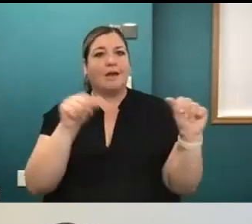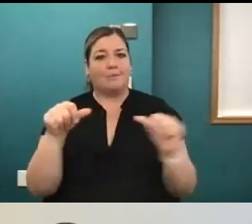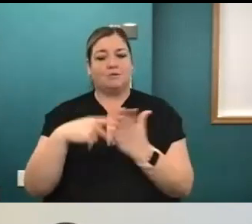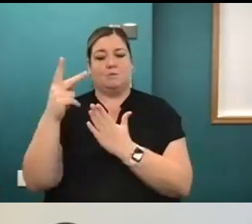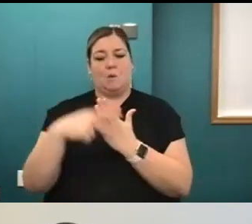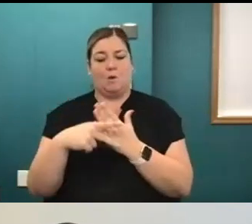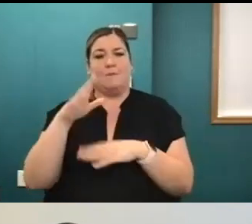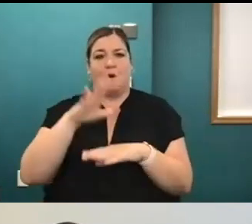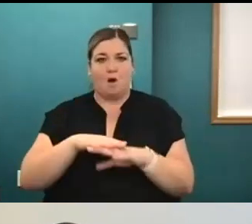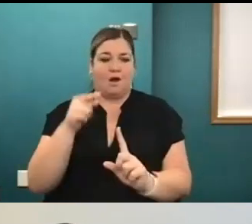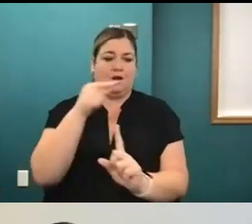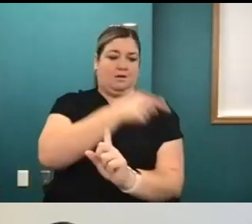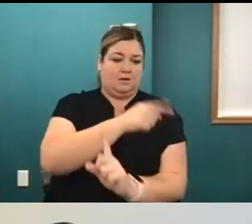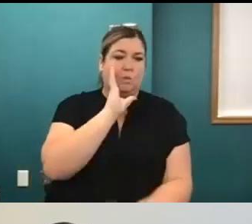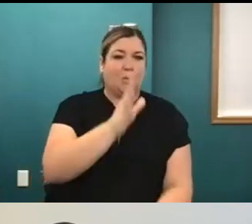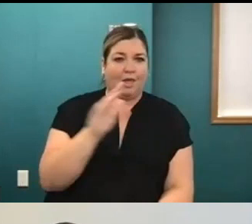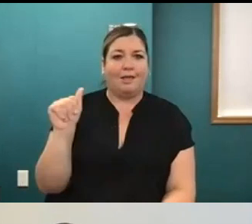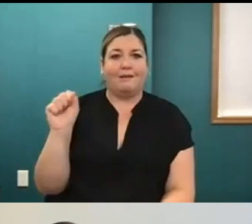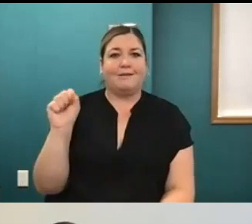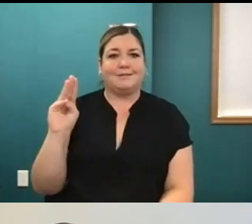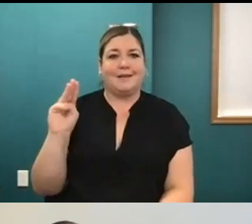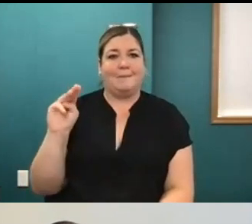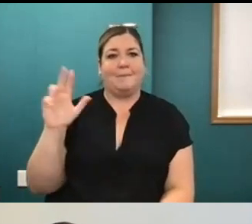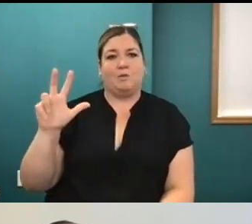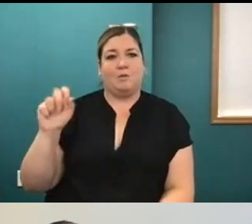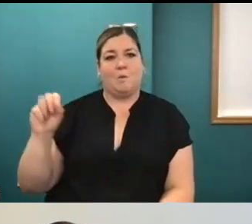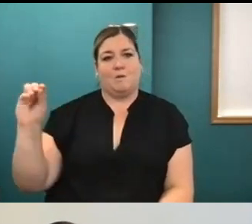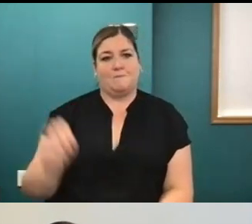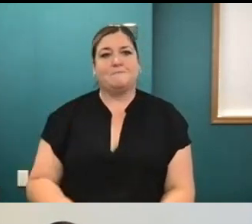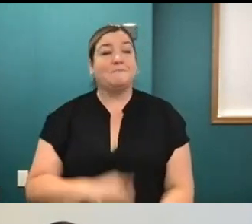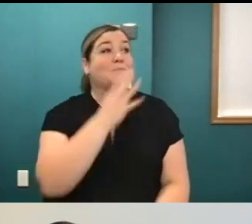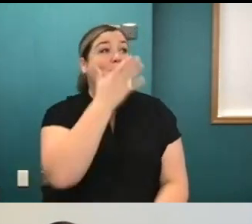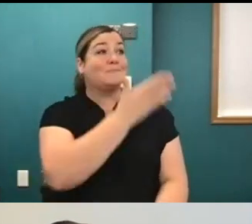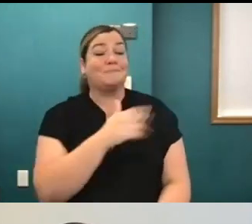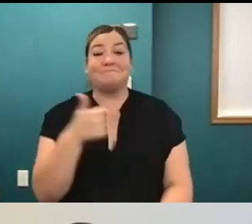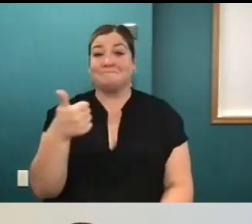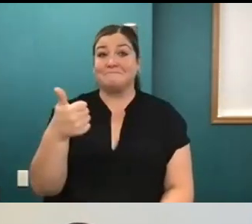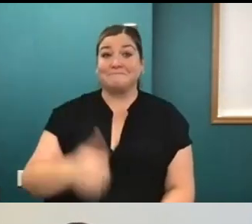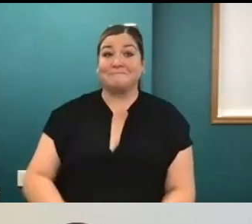that programming interface. So ASM 3.0. Okay, thank you. Yep.